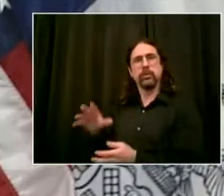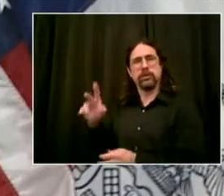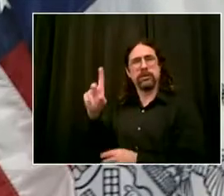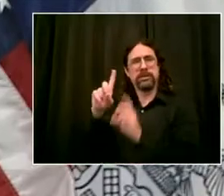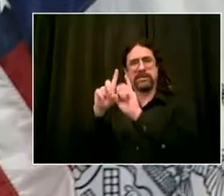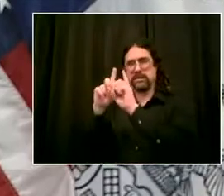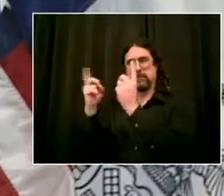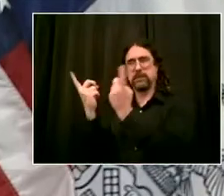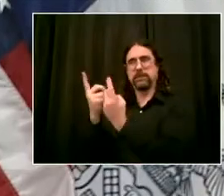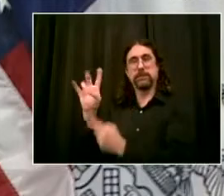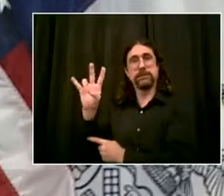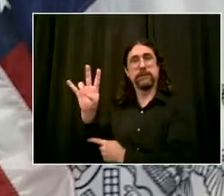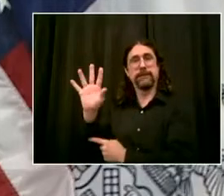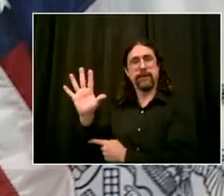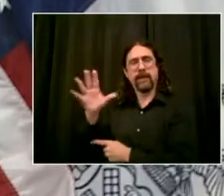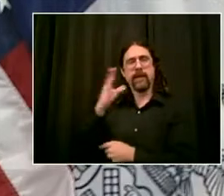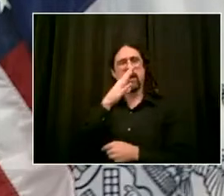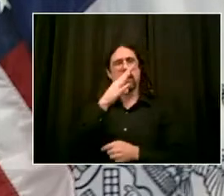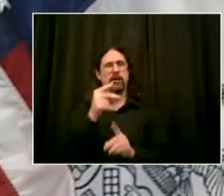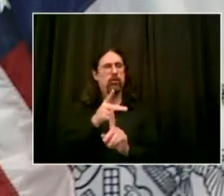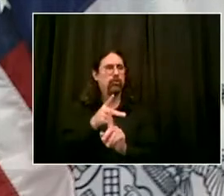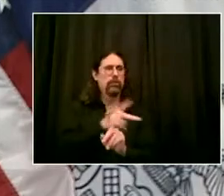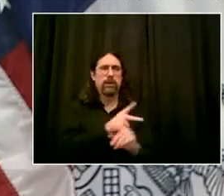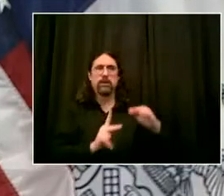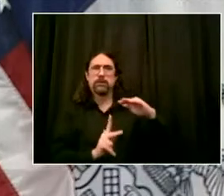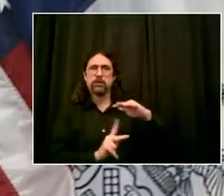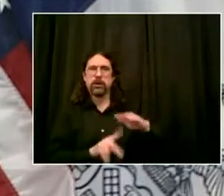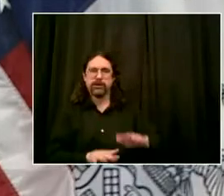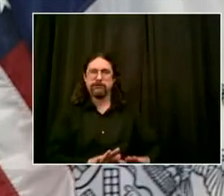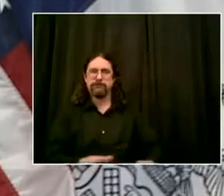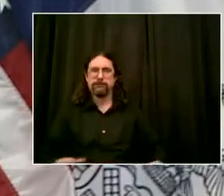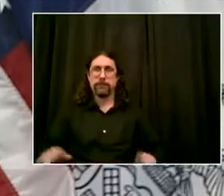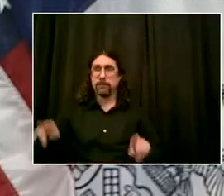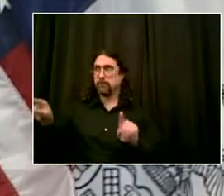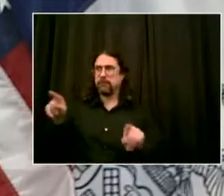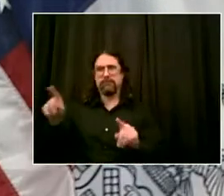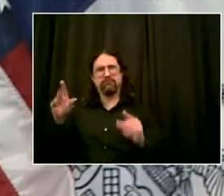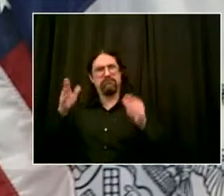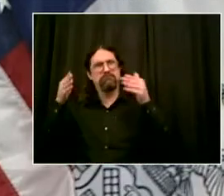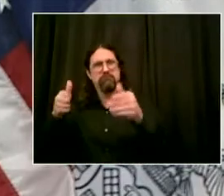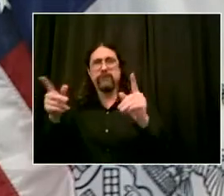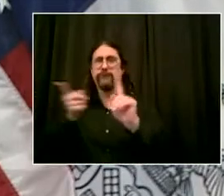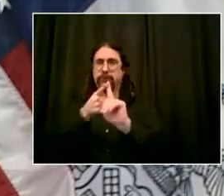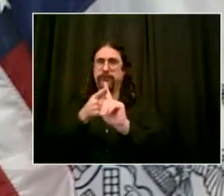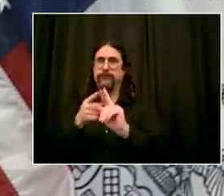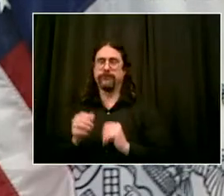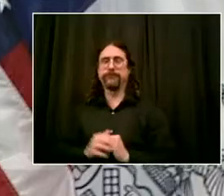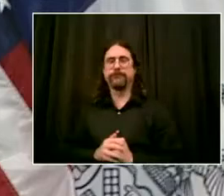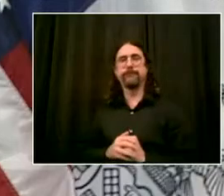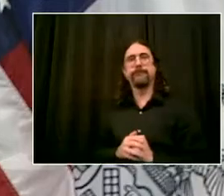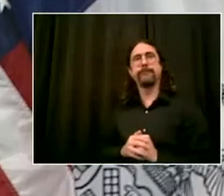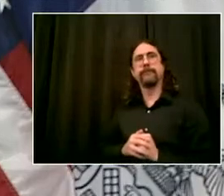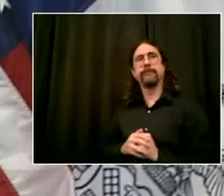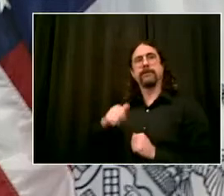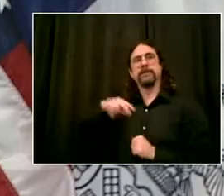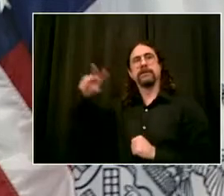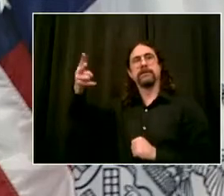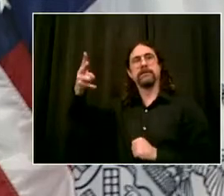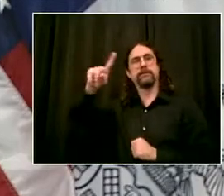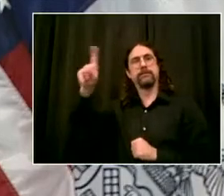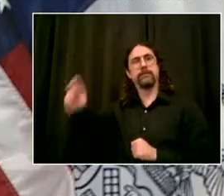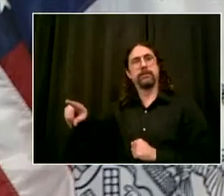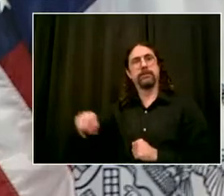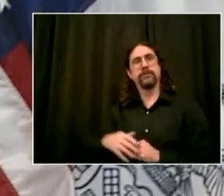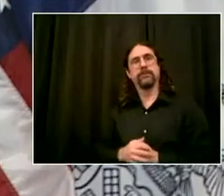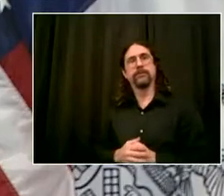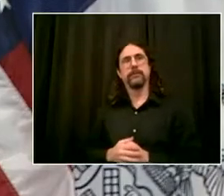question is about learning Bridges um we know you know the city has said that there hasn't been a lot of uptake in learning Bridges and we've heard that